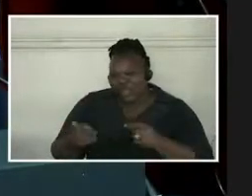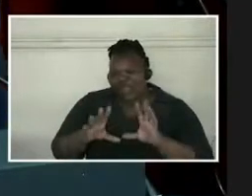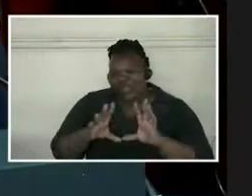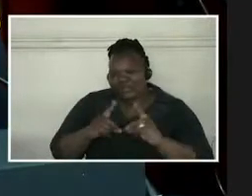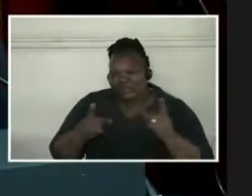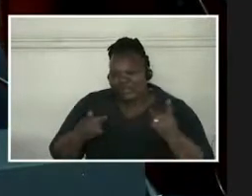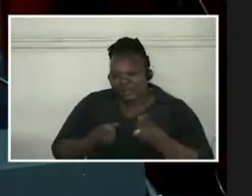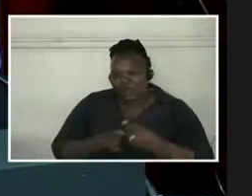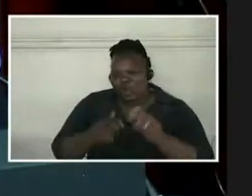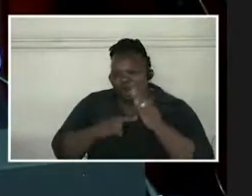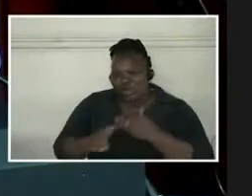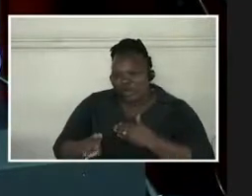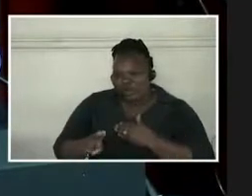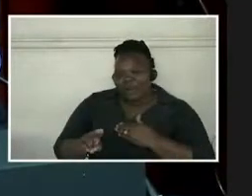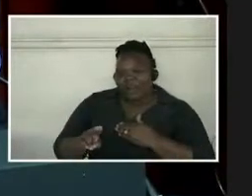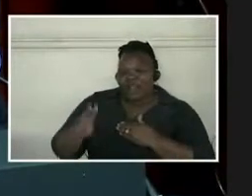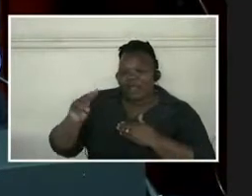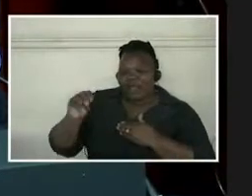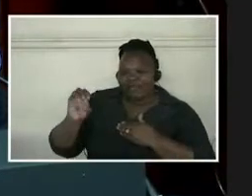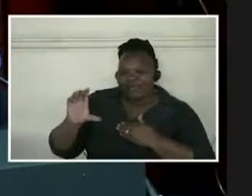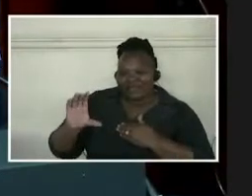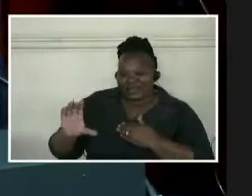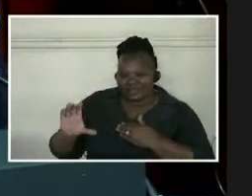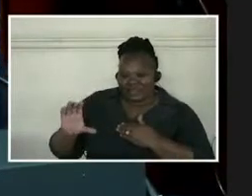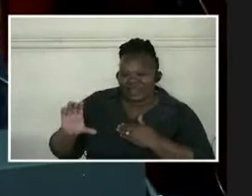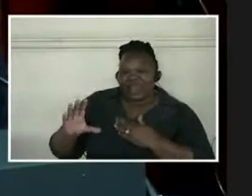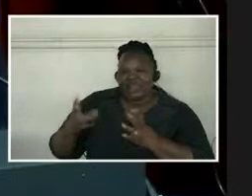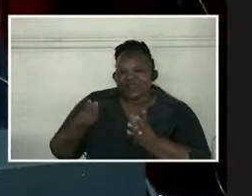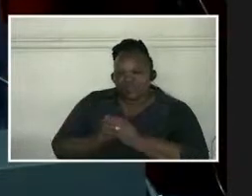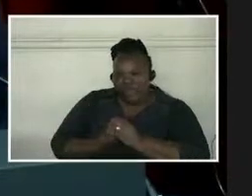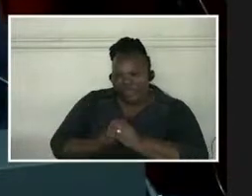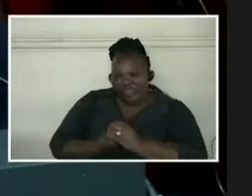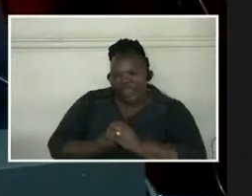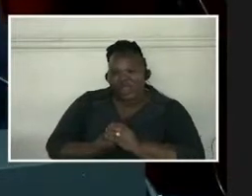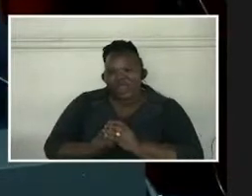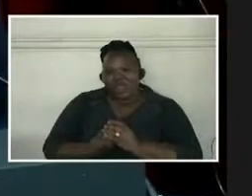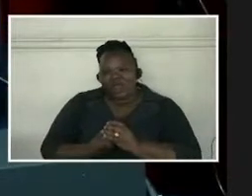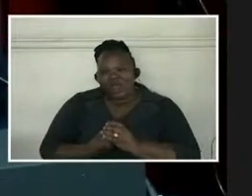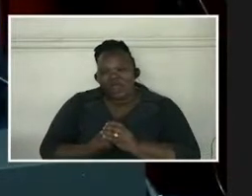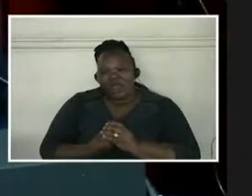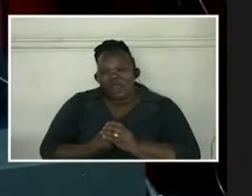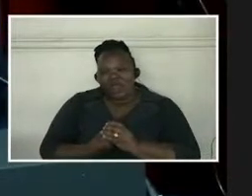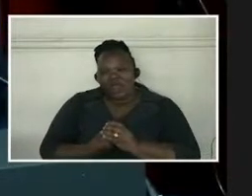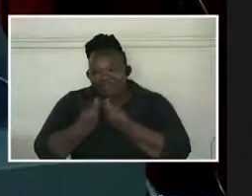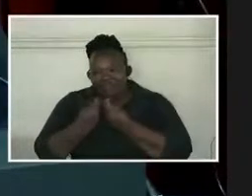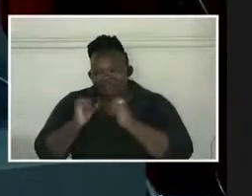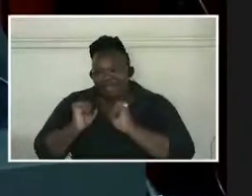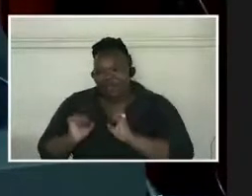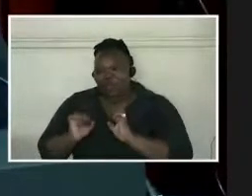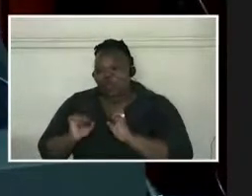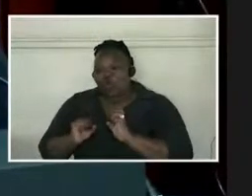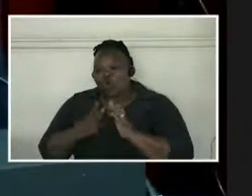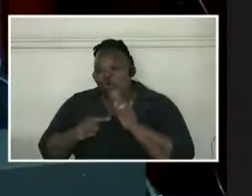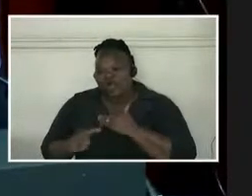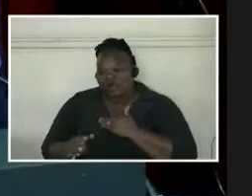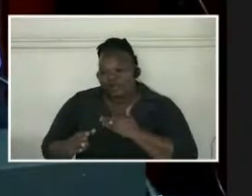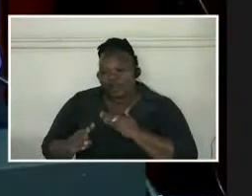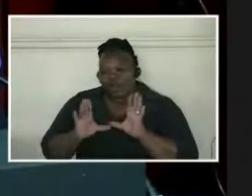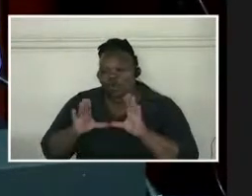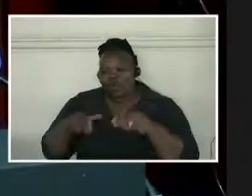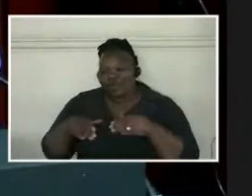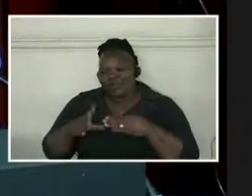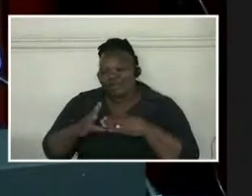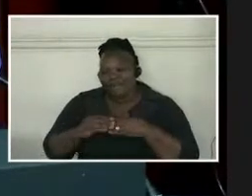honor honorable embassy together with your your team honourable committee